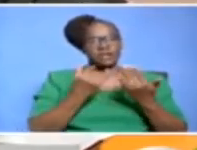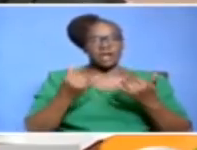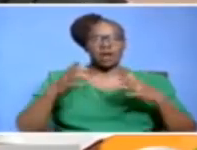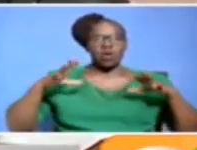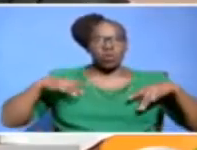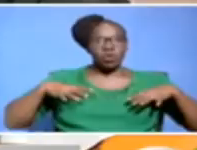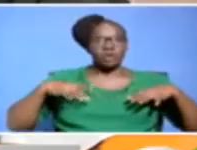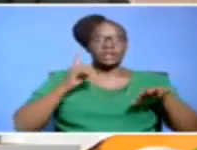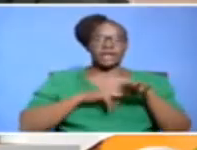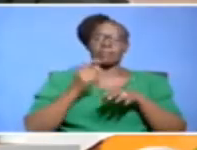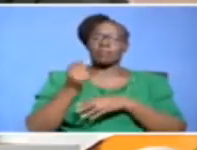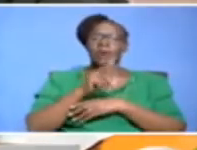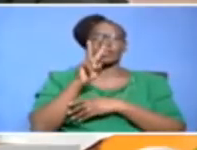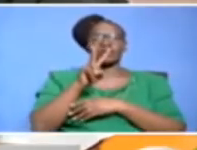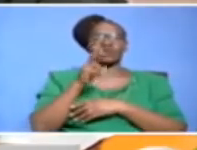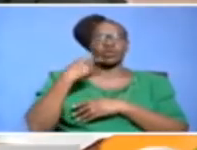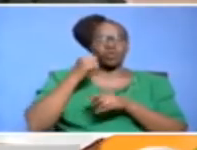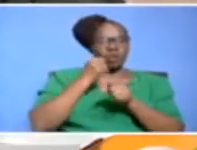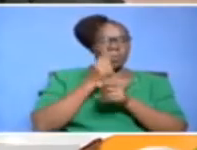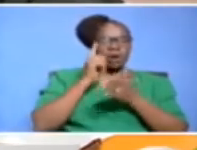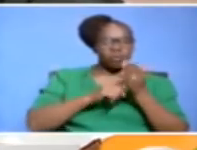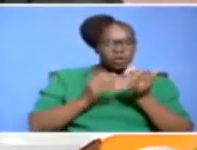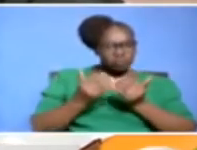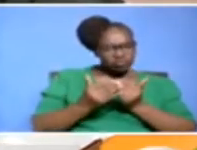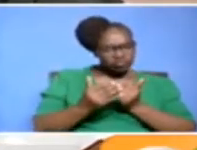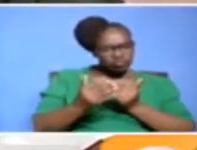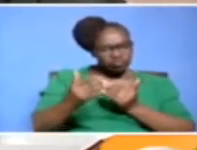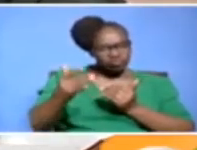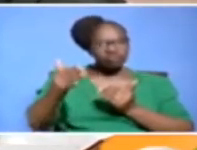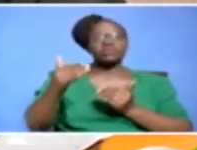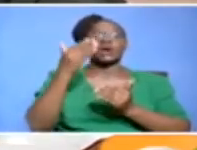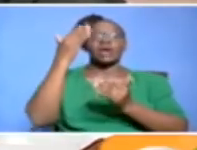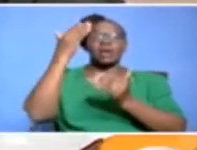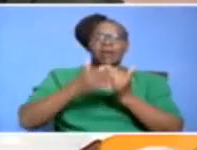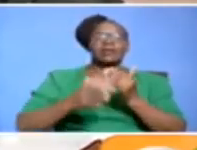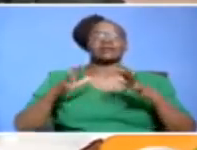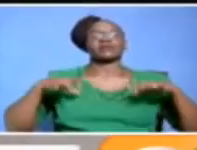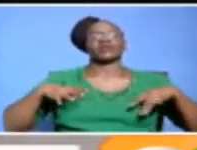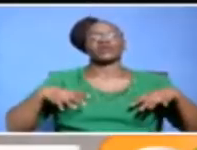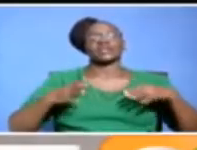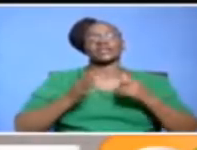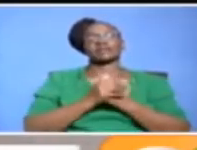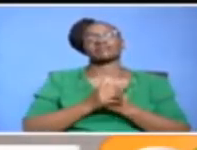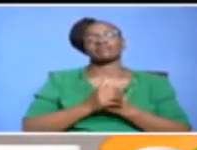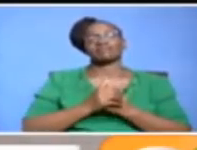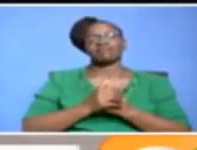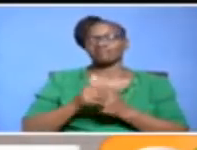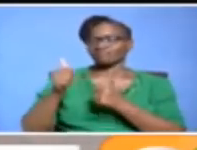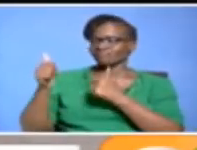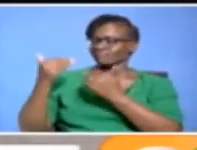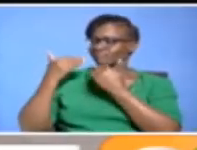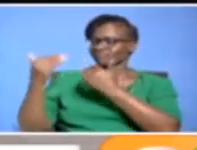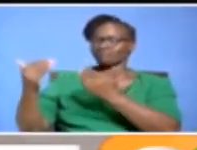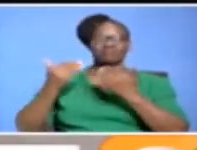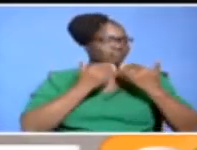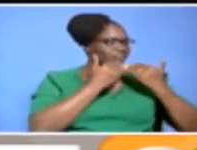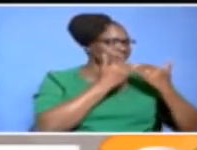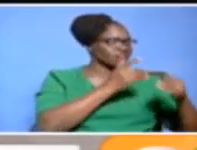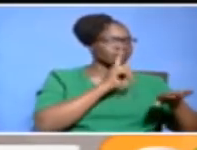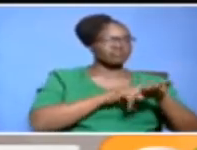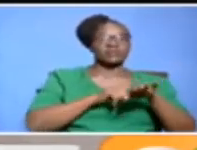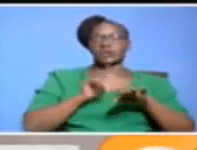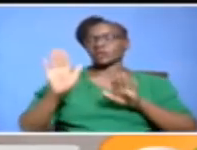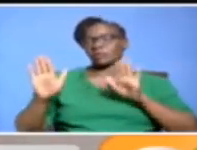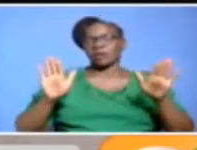it's 2 months. So what are we doing from today till the end of the holiday? All right. Thank you so much, Jennifer and Miriam, for your time